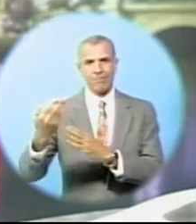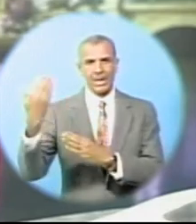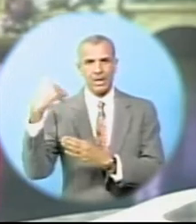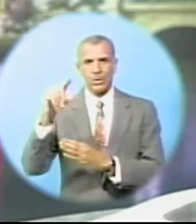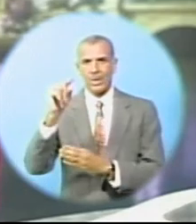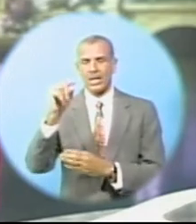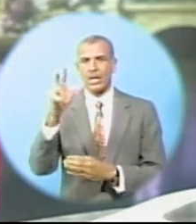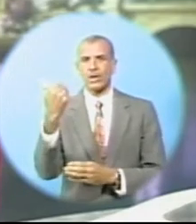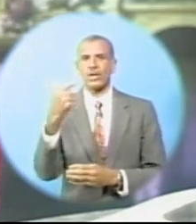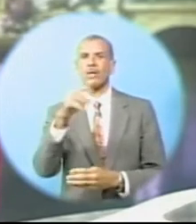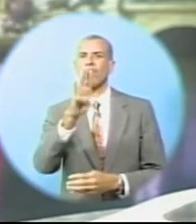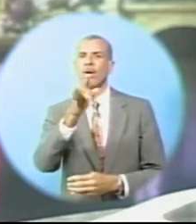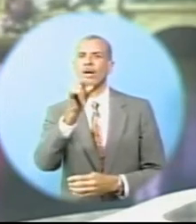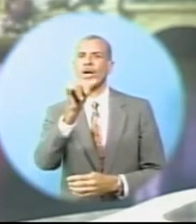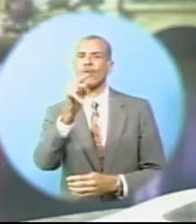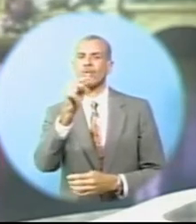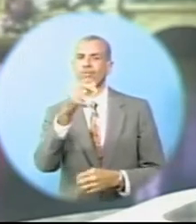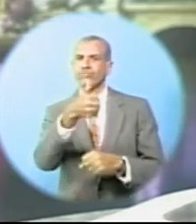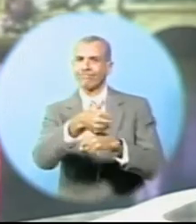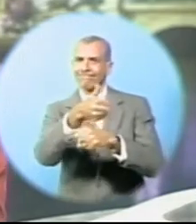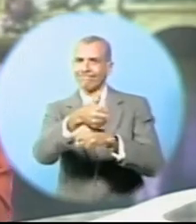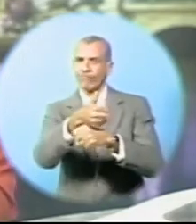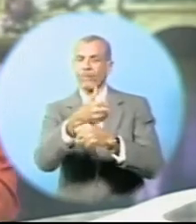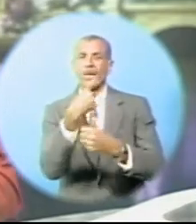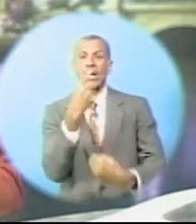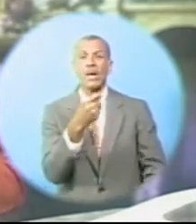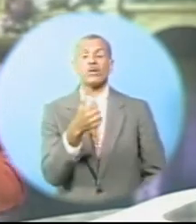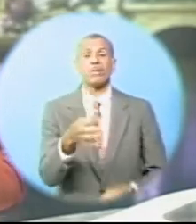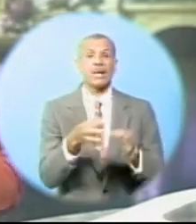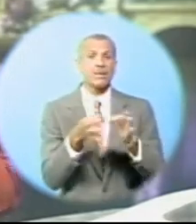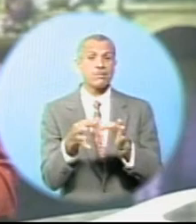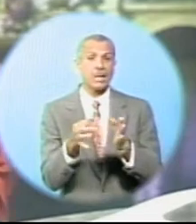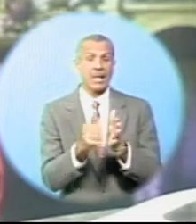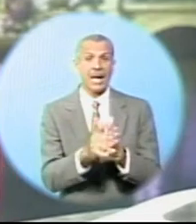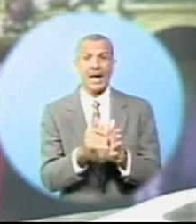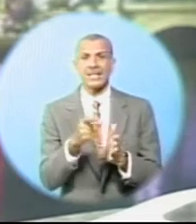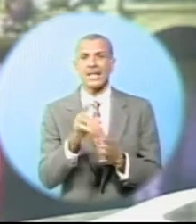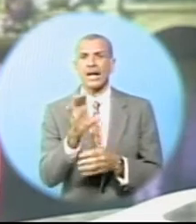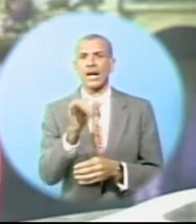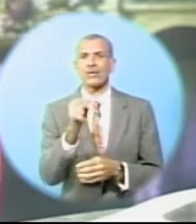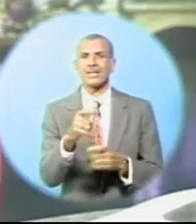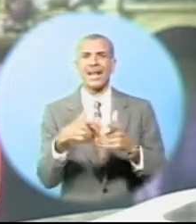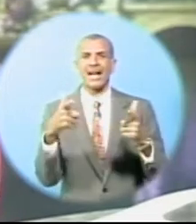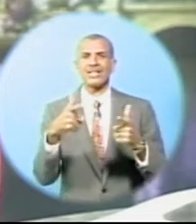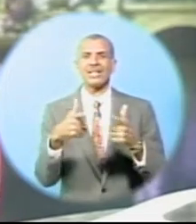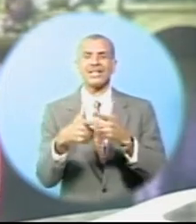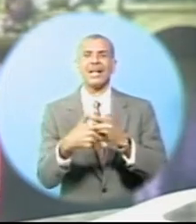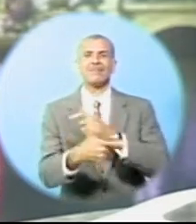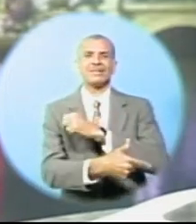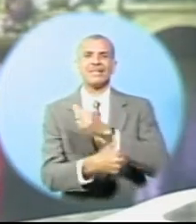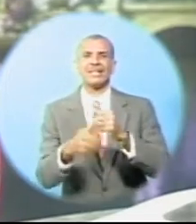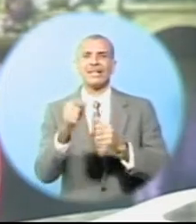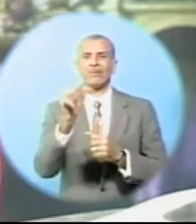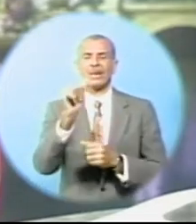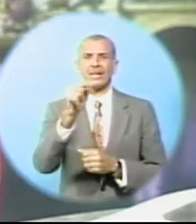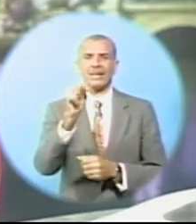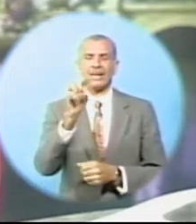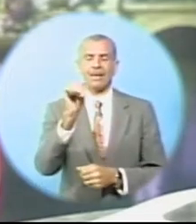two Bulgarians were arrested and charged in what was described back then as the country's largest case of ATM